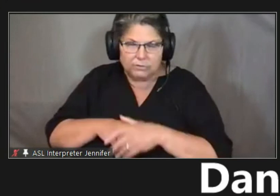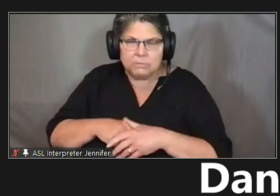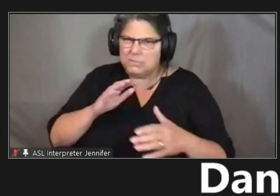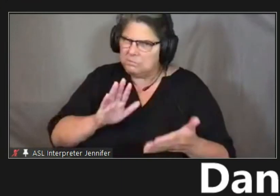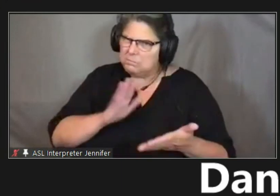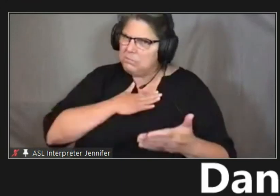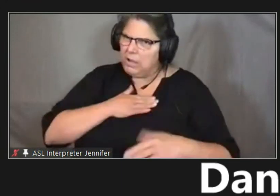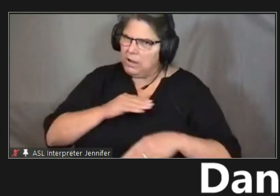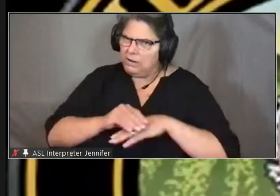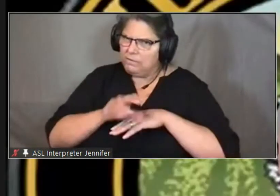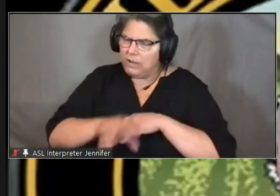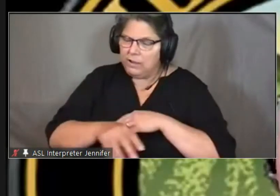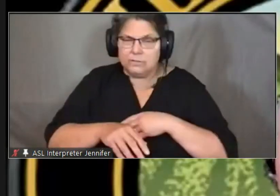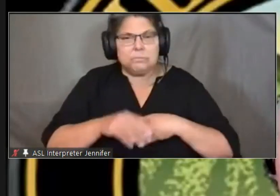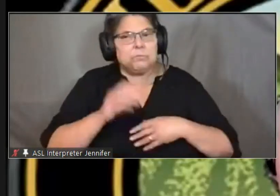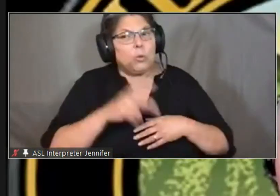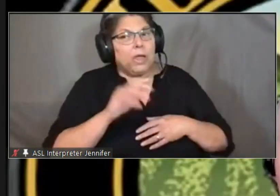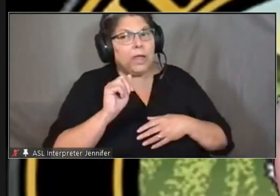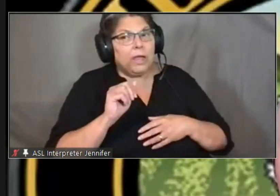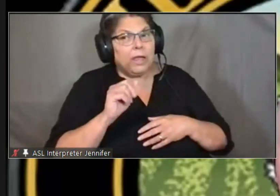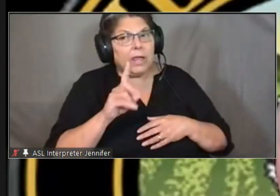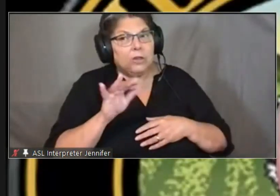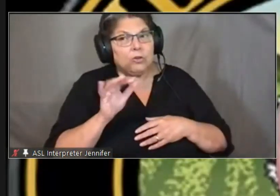Adrian, Mendo Voice, you have a follow-up question?